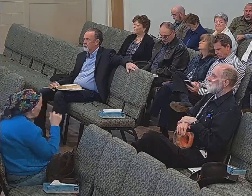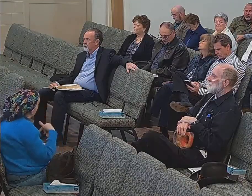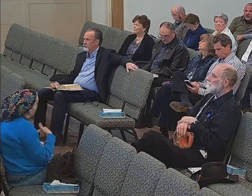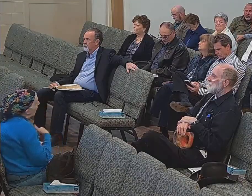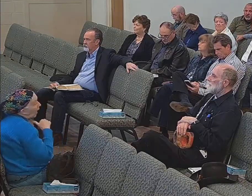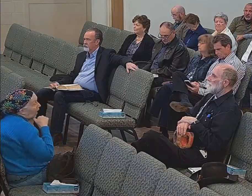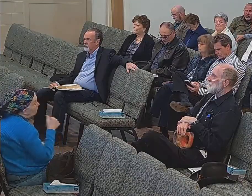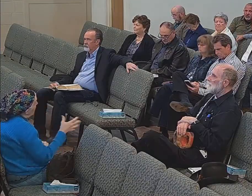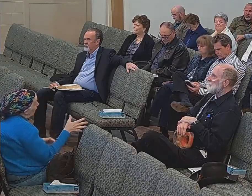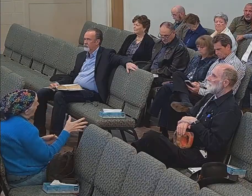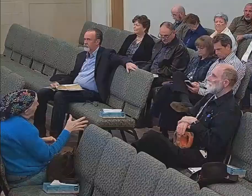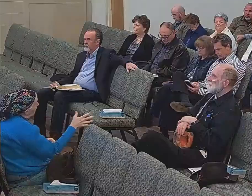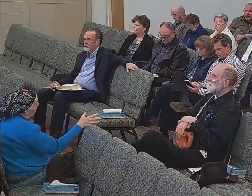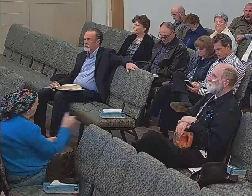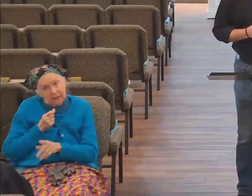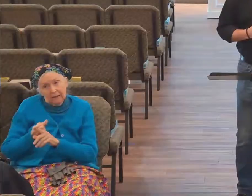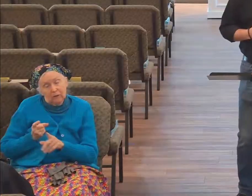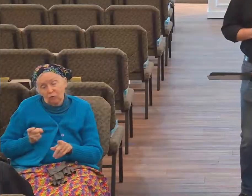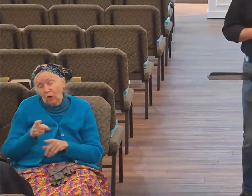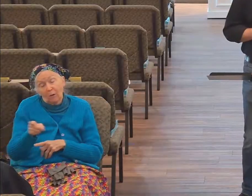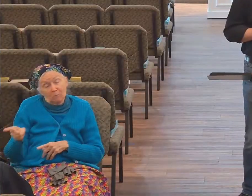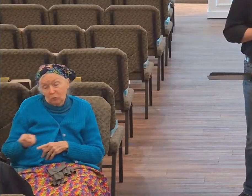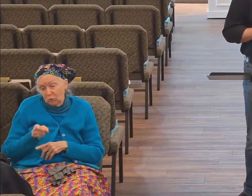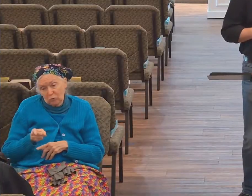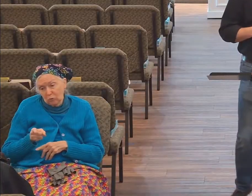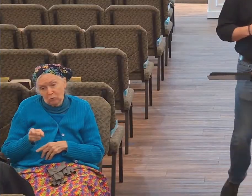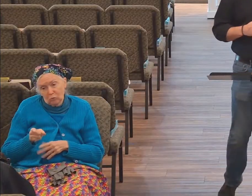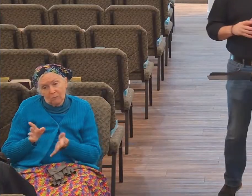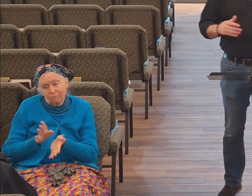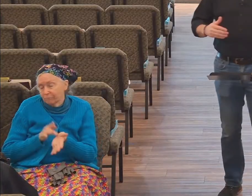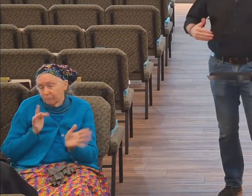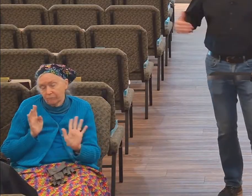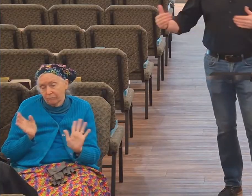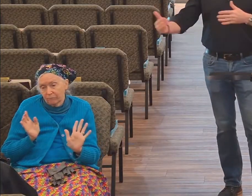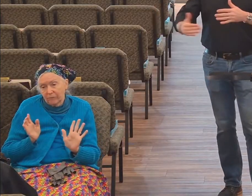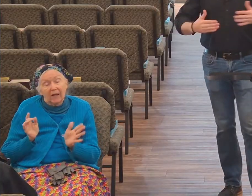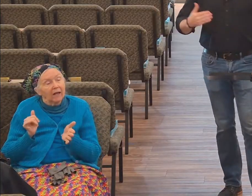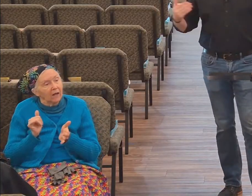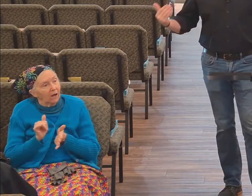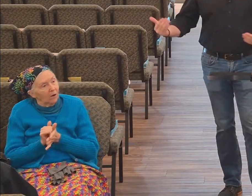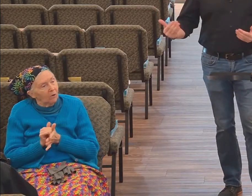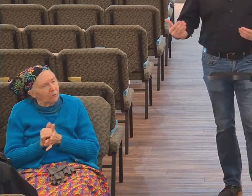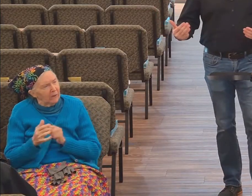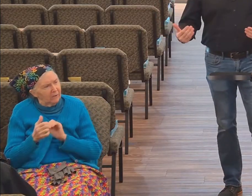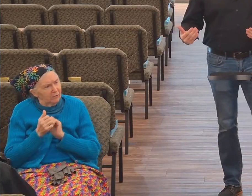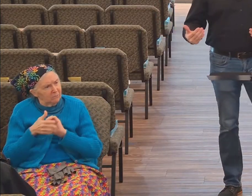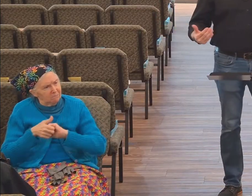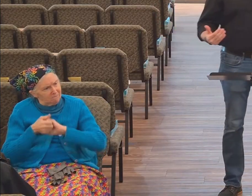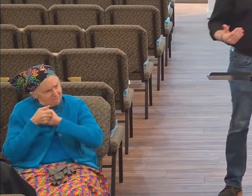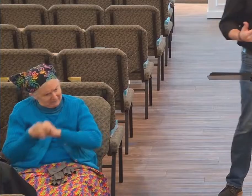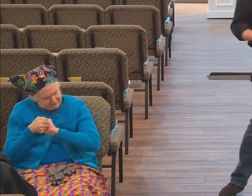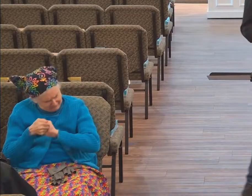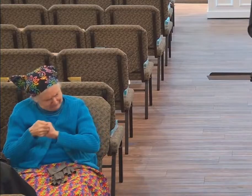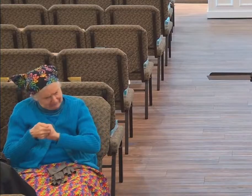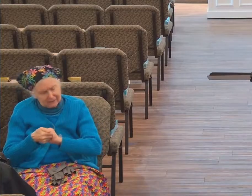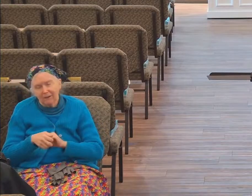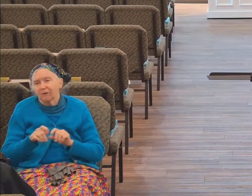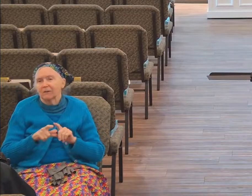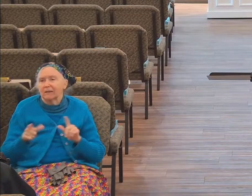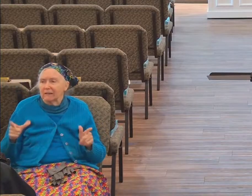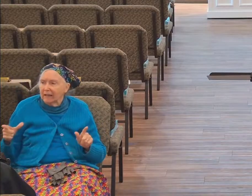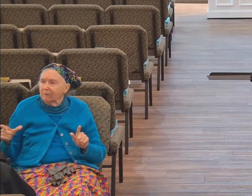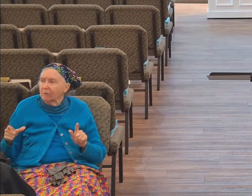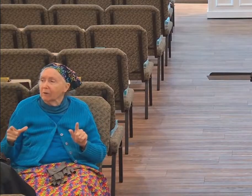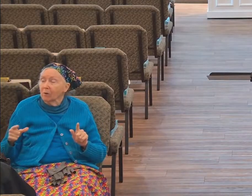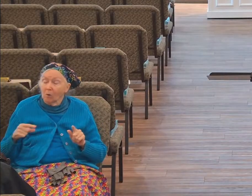Yeah. Yeah. This is language, this is like solidarity type language. Goes back to, hey, when we